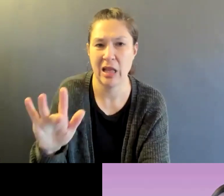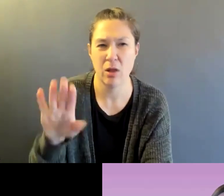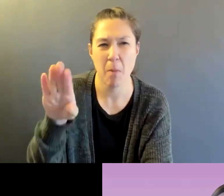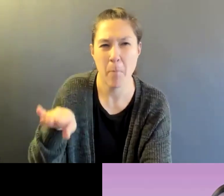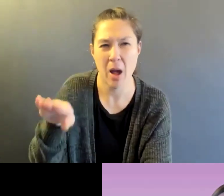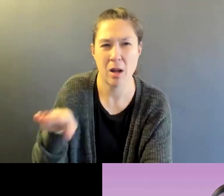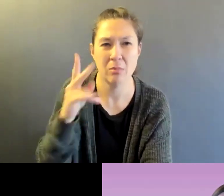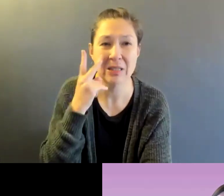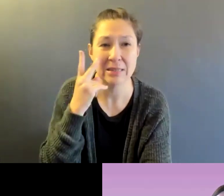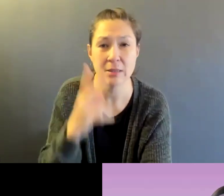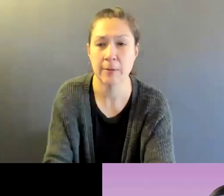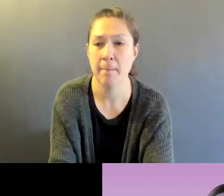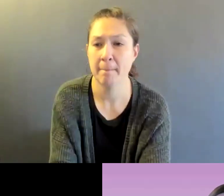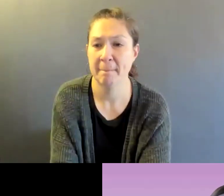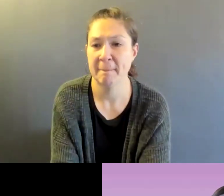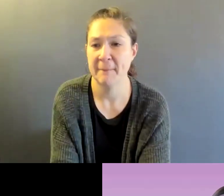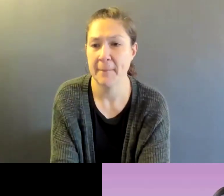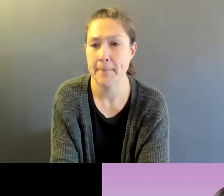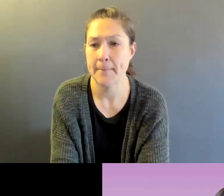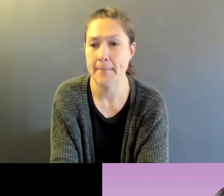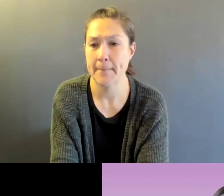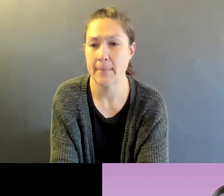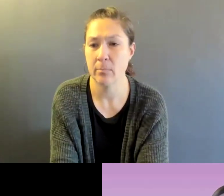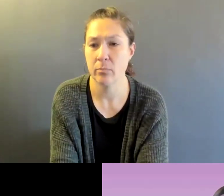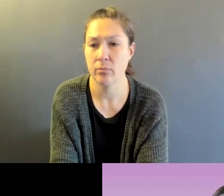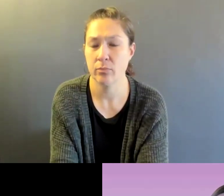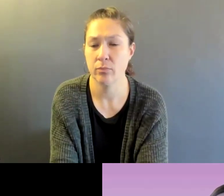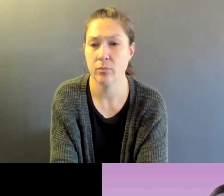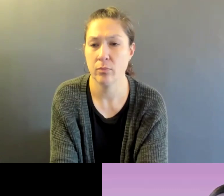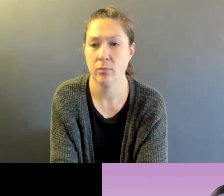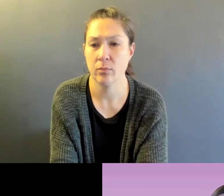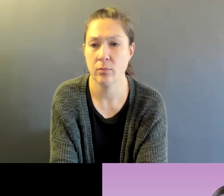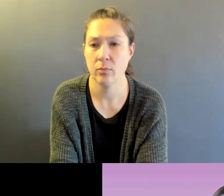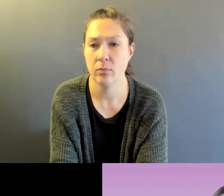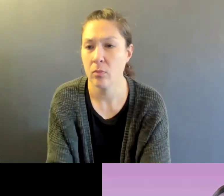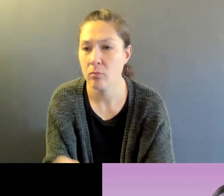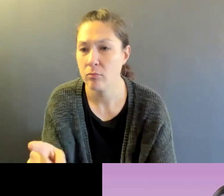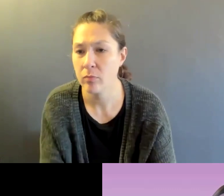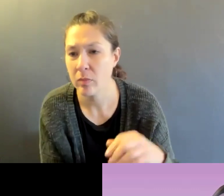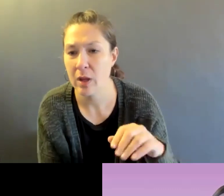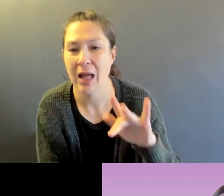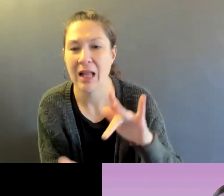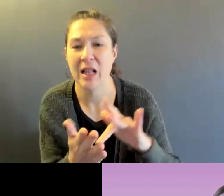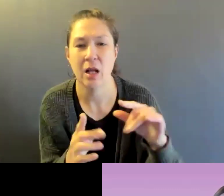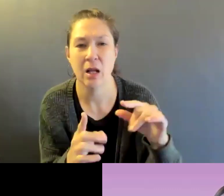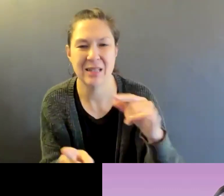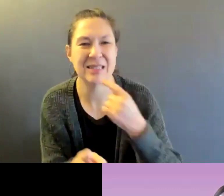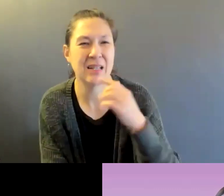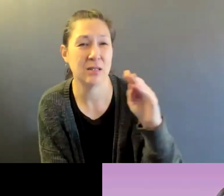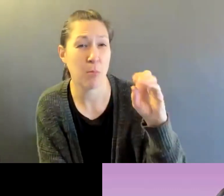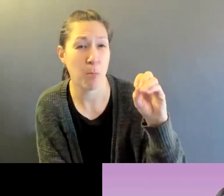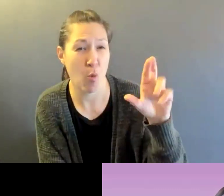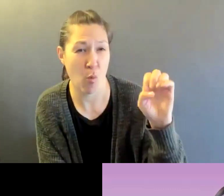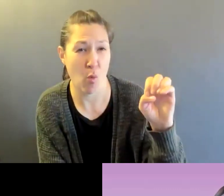options. Thank you. And want to elevate that Lydia also put in the chat. You need to click more. That, yeah,